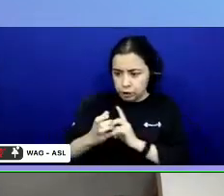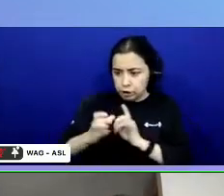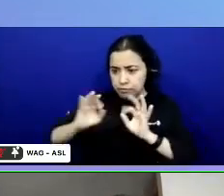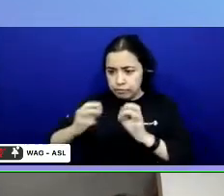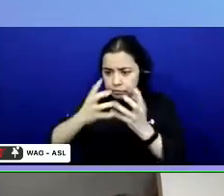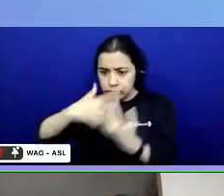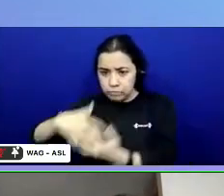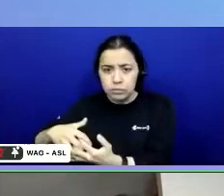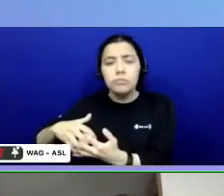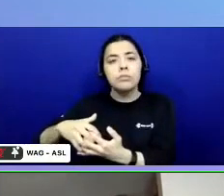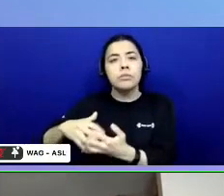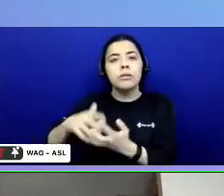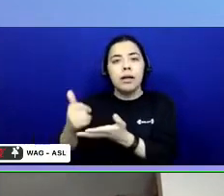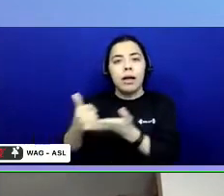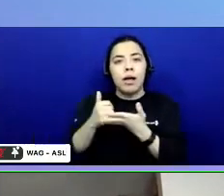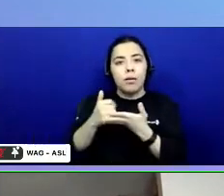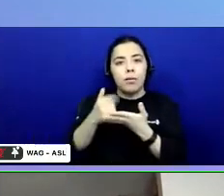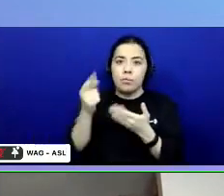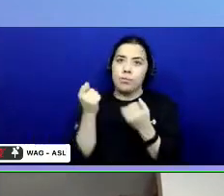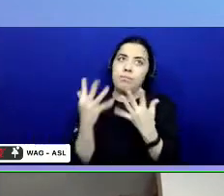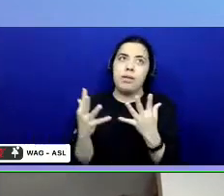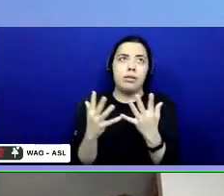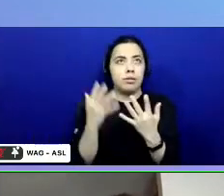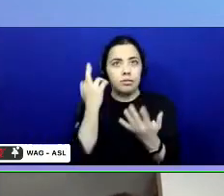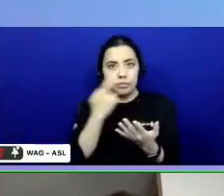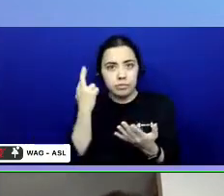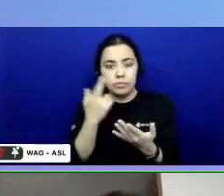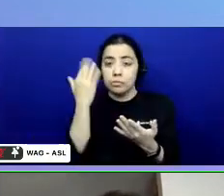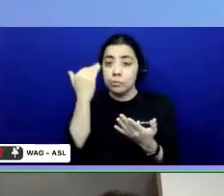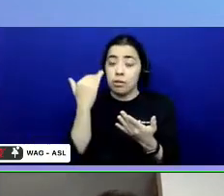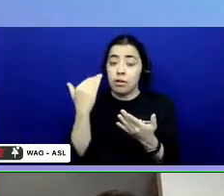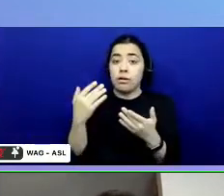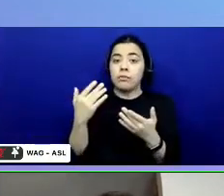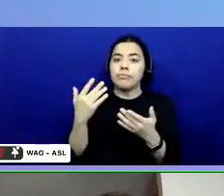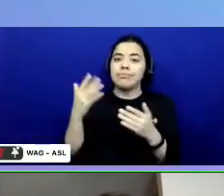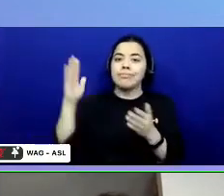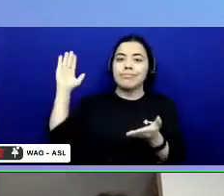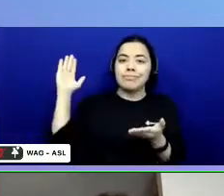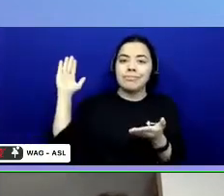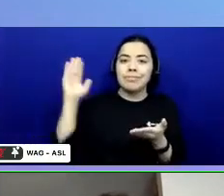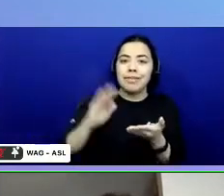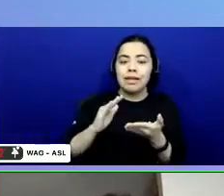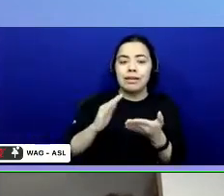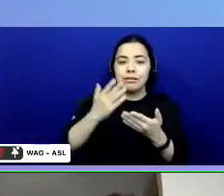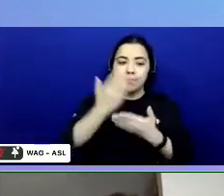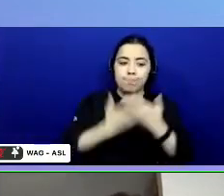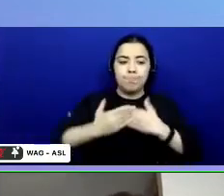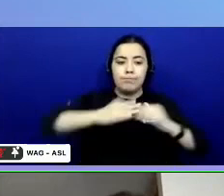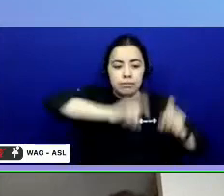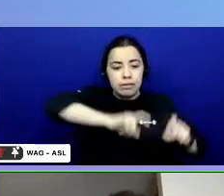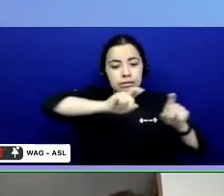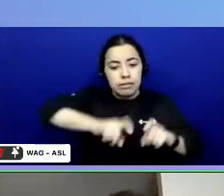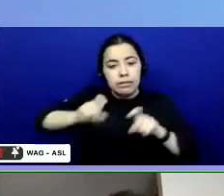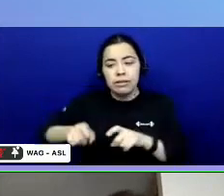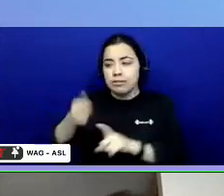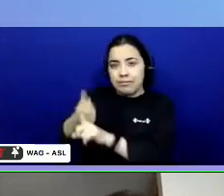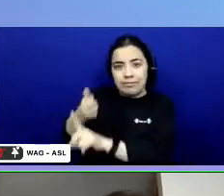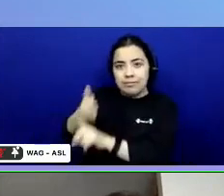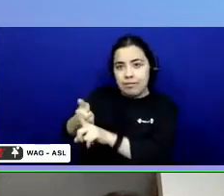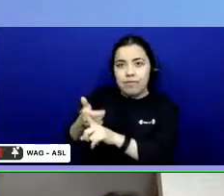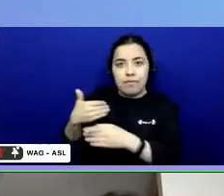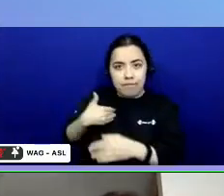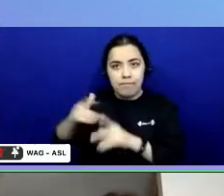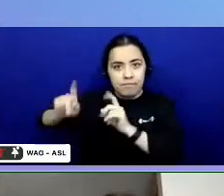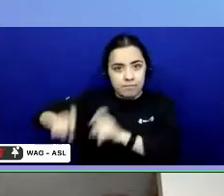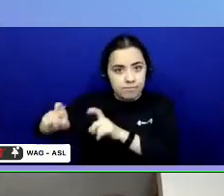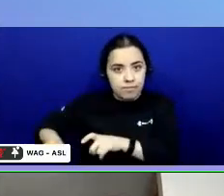this is helpful for a variety of reasons because it reduces the amount of fully manual testing It reduces the amount of knowledge required